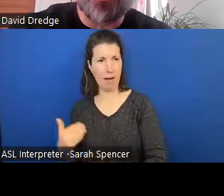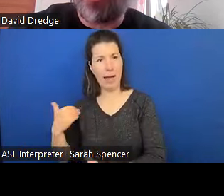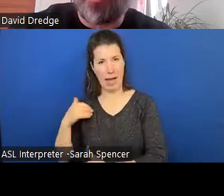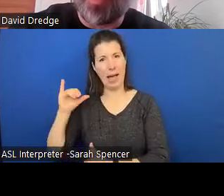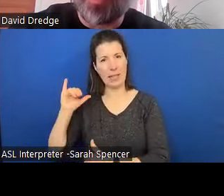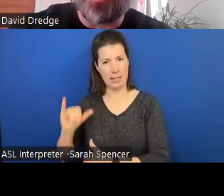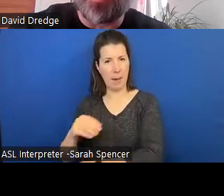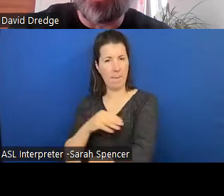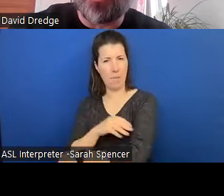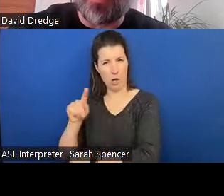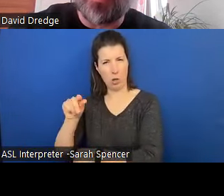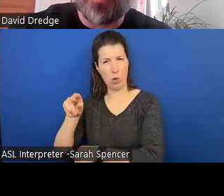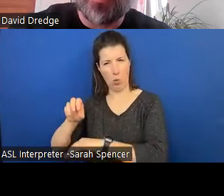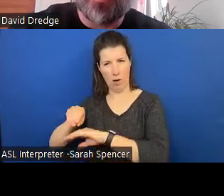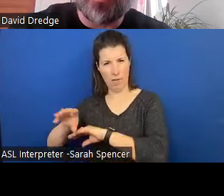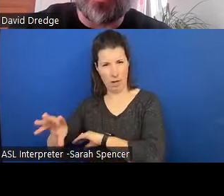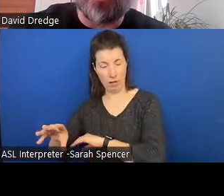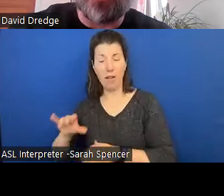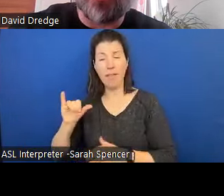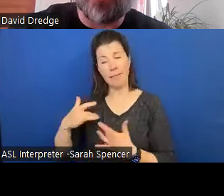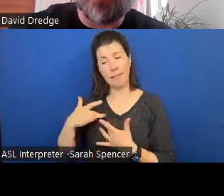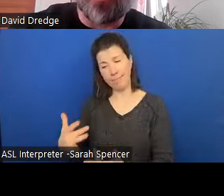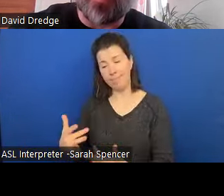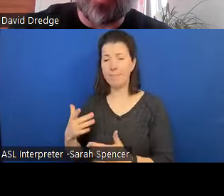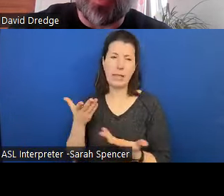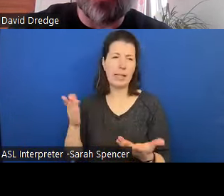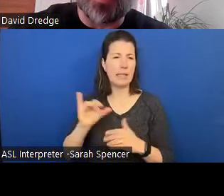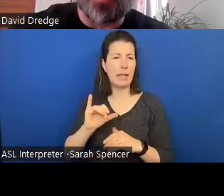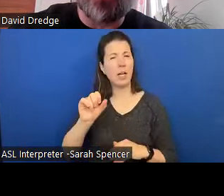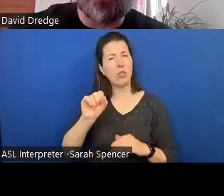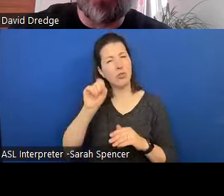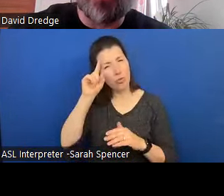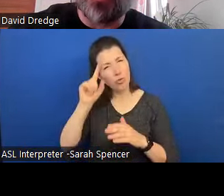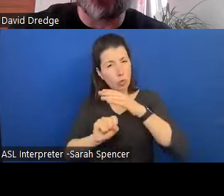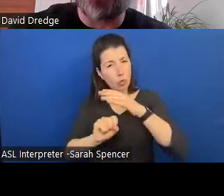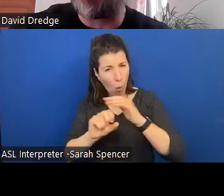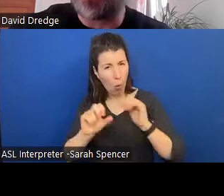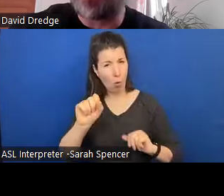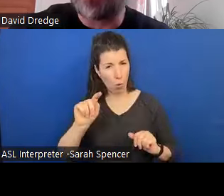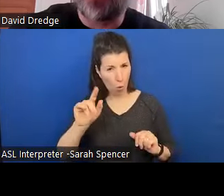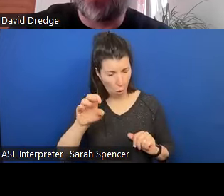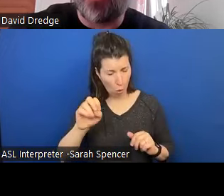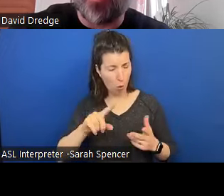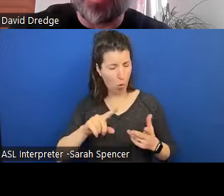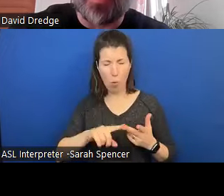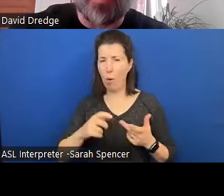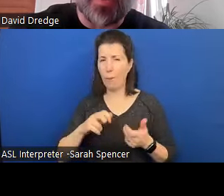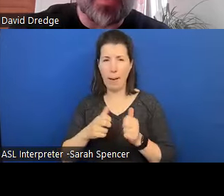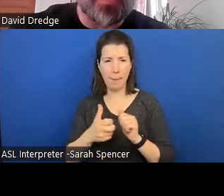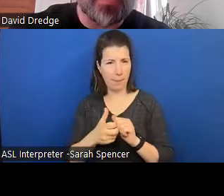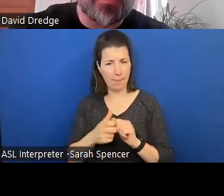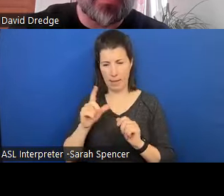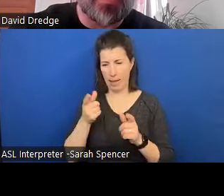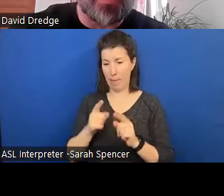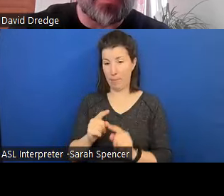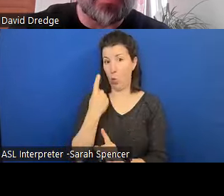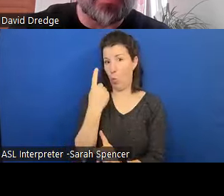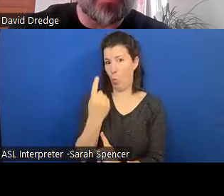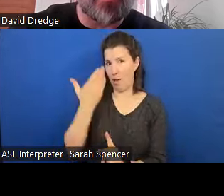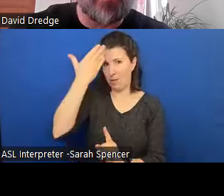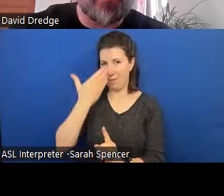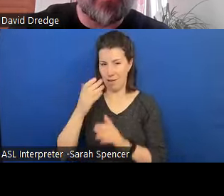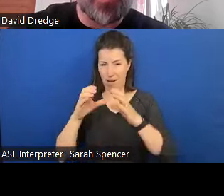this is usually from things like a stroke or a problem that just happens on one side of the brain.